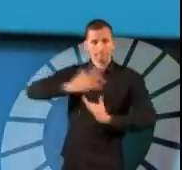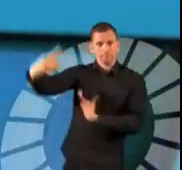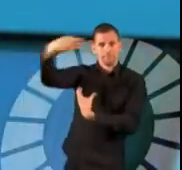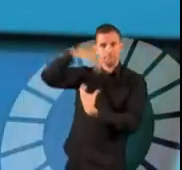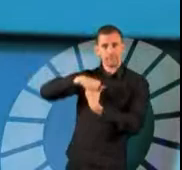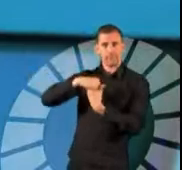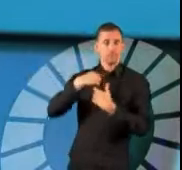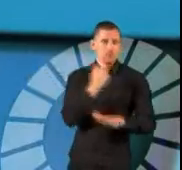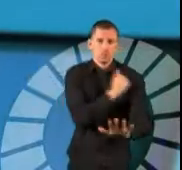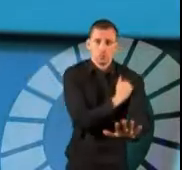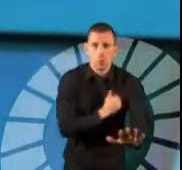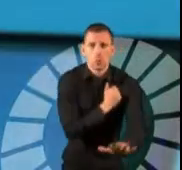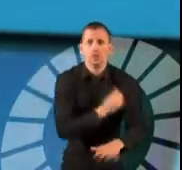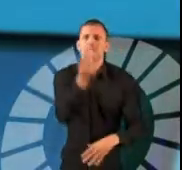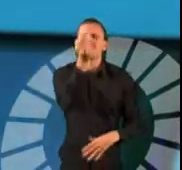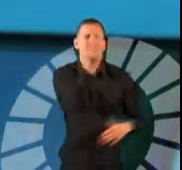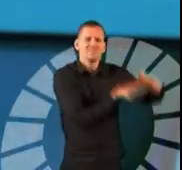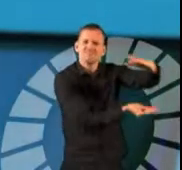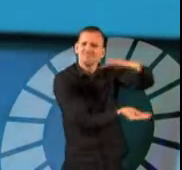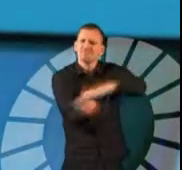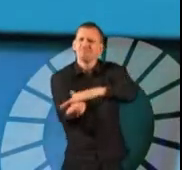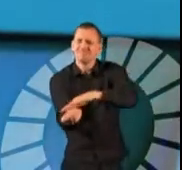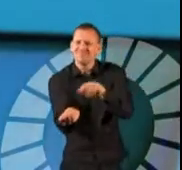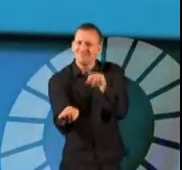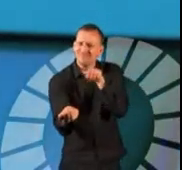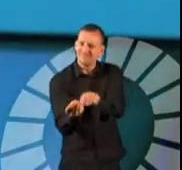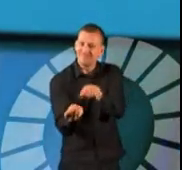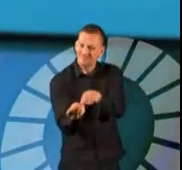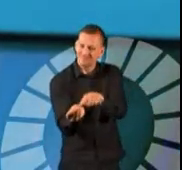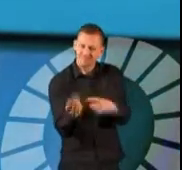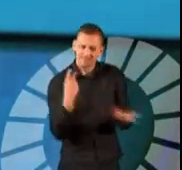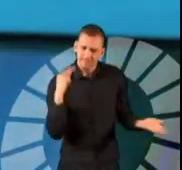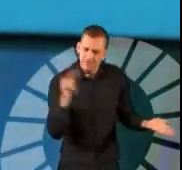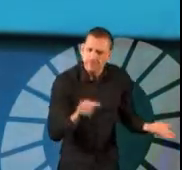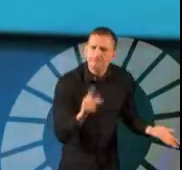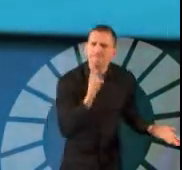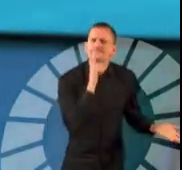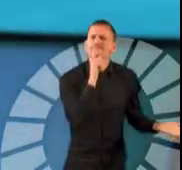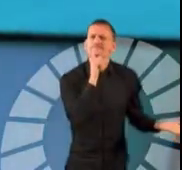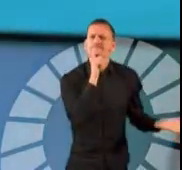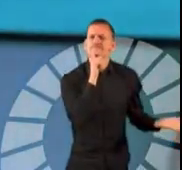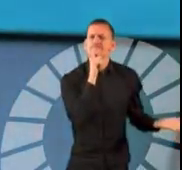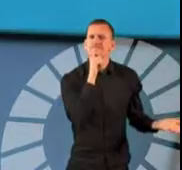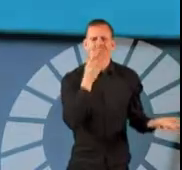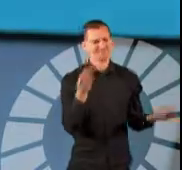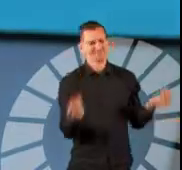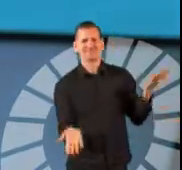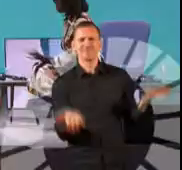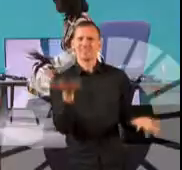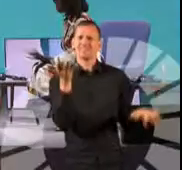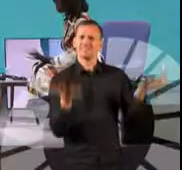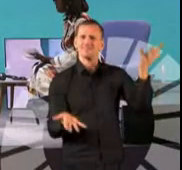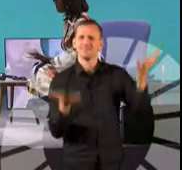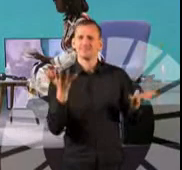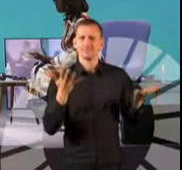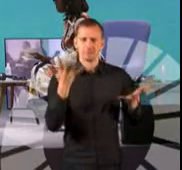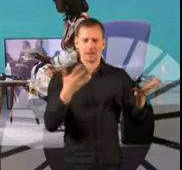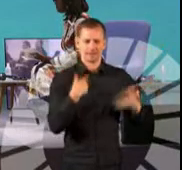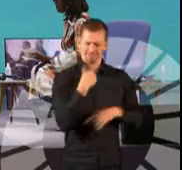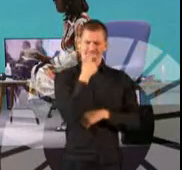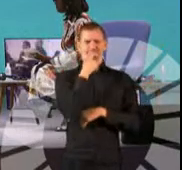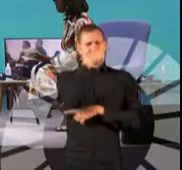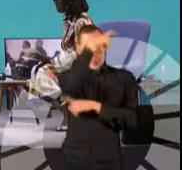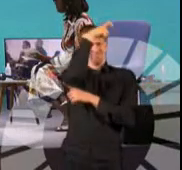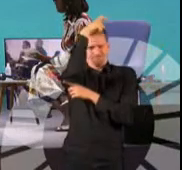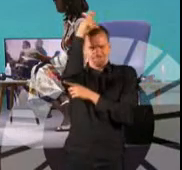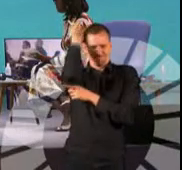I am really sometimes troubled. Why is it that whenever we ask for resources for